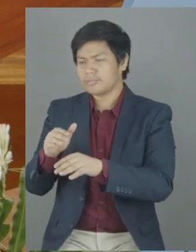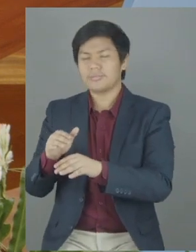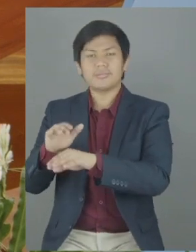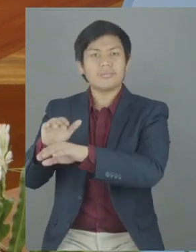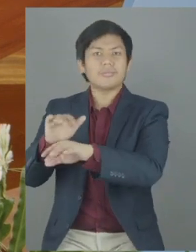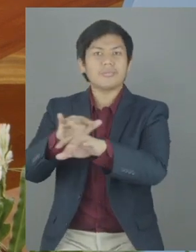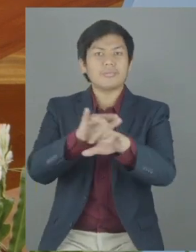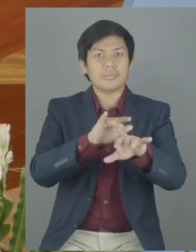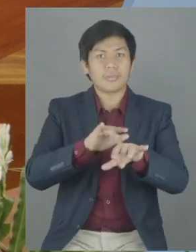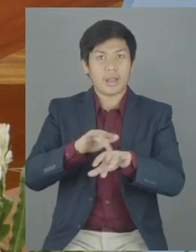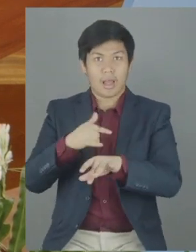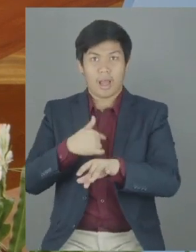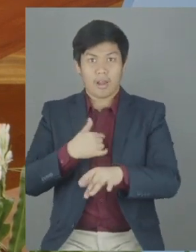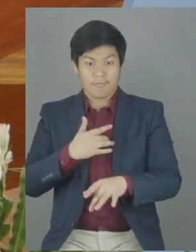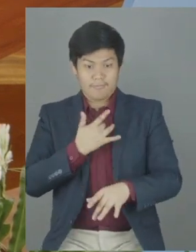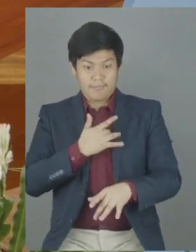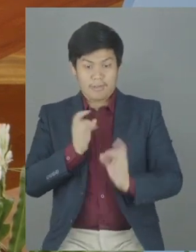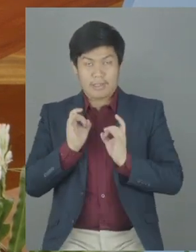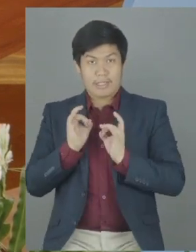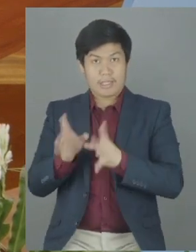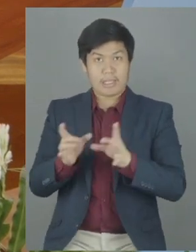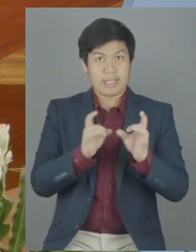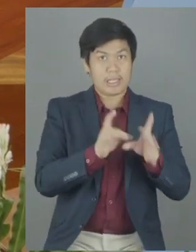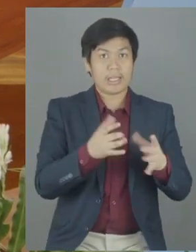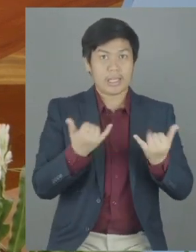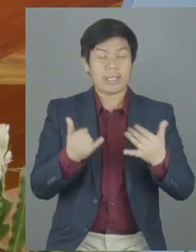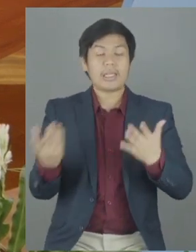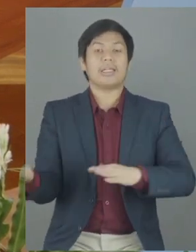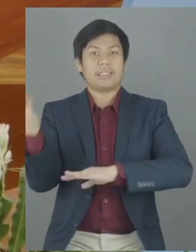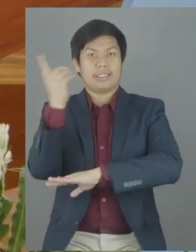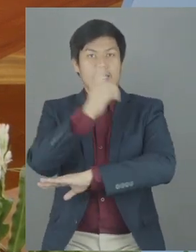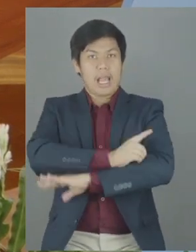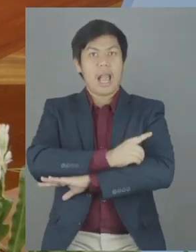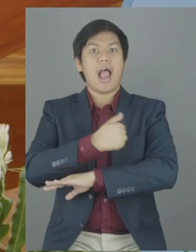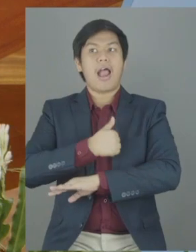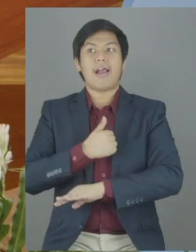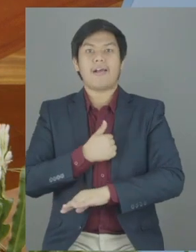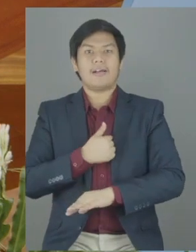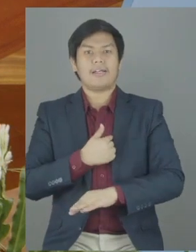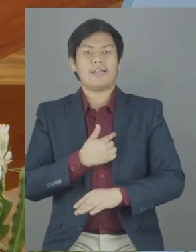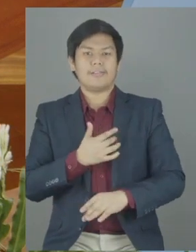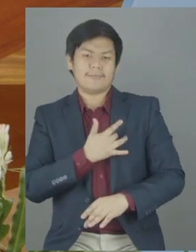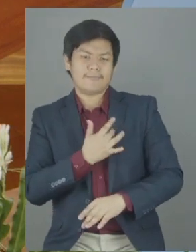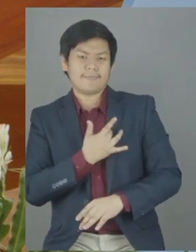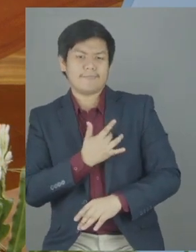Whenever I feel rejected today, whenever I'm triggered,